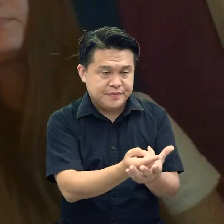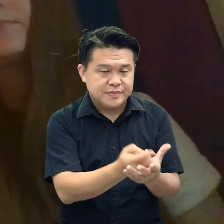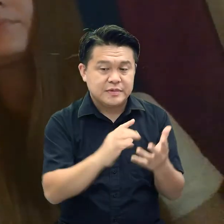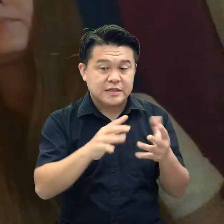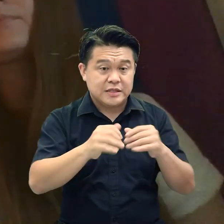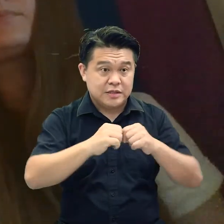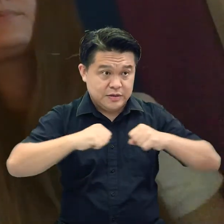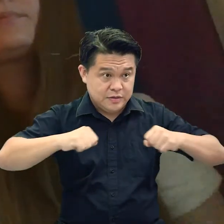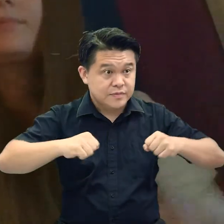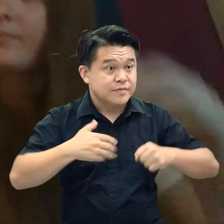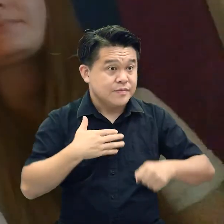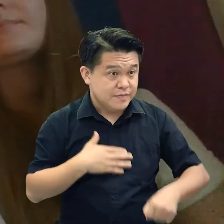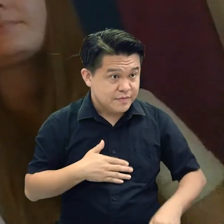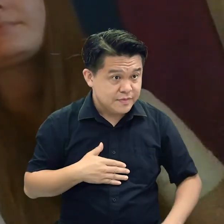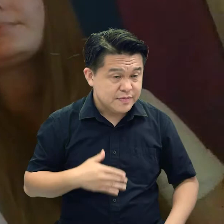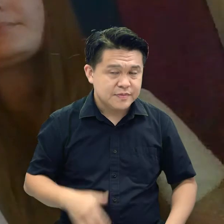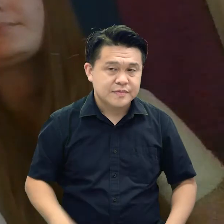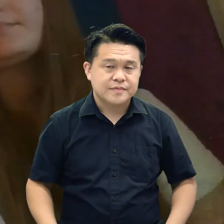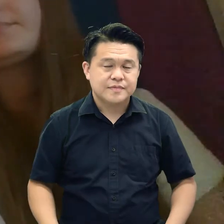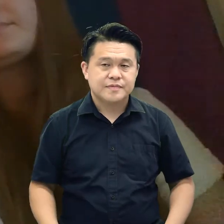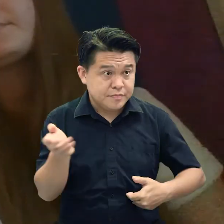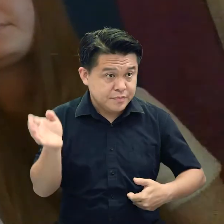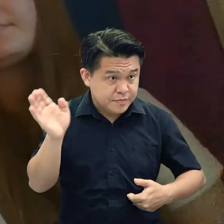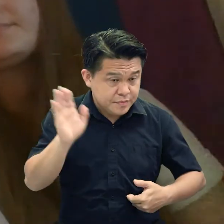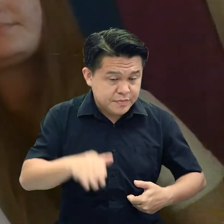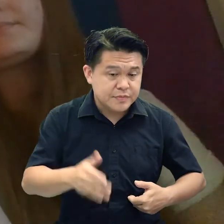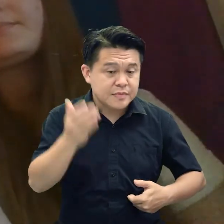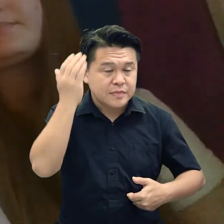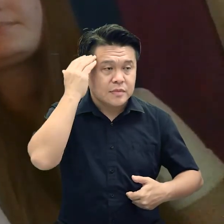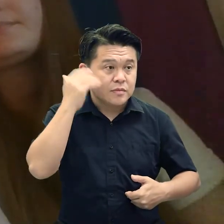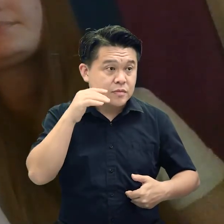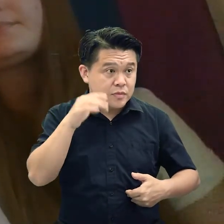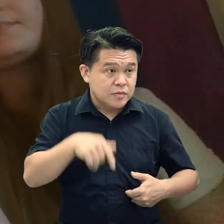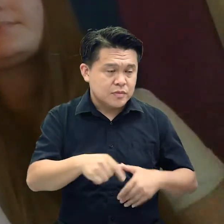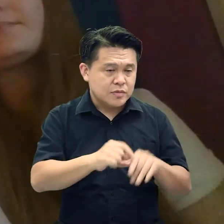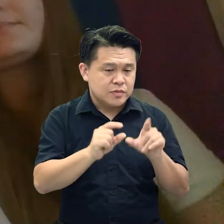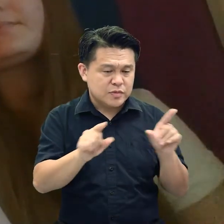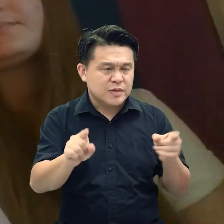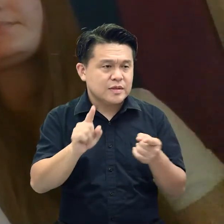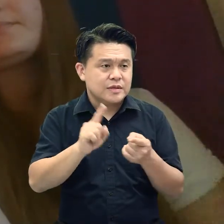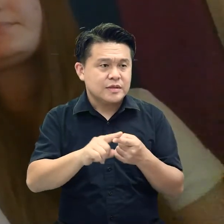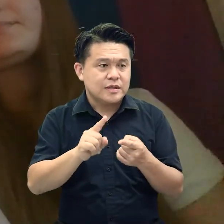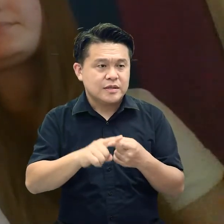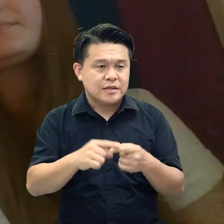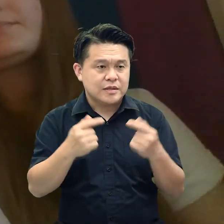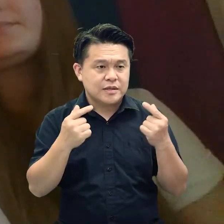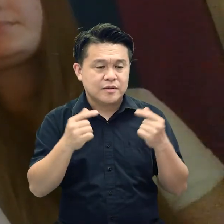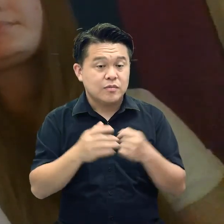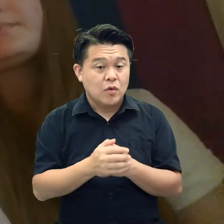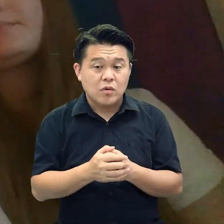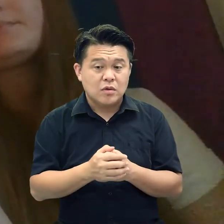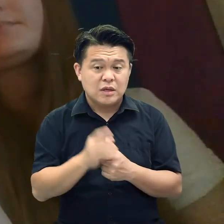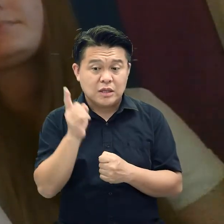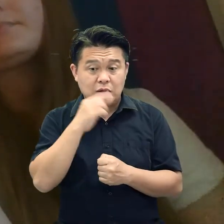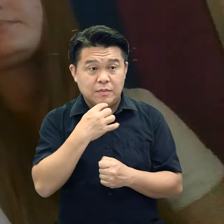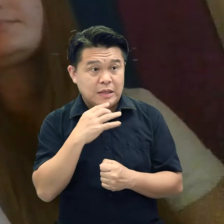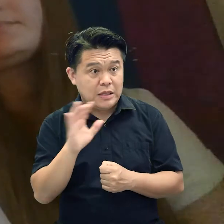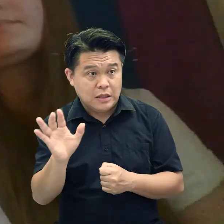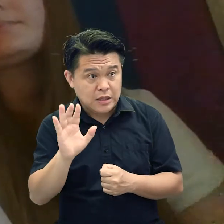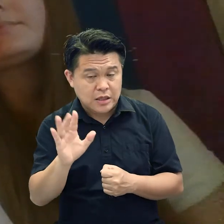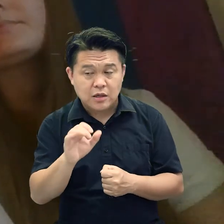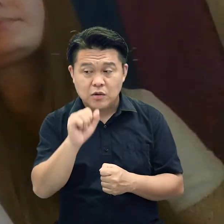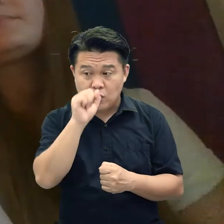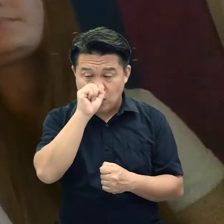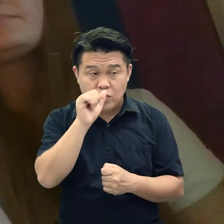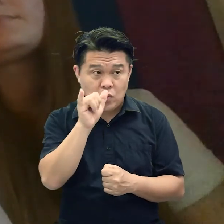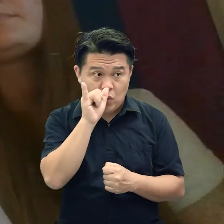world is a huge place, but that doesn't mean that there is no positivity in Korea in the sense